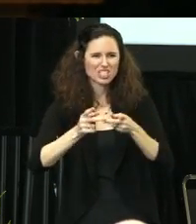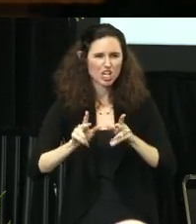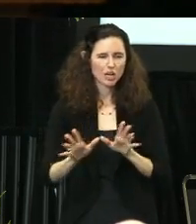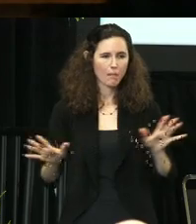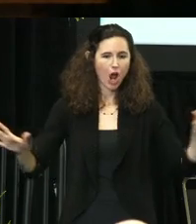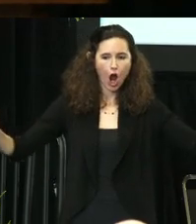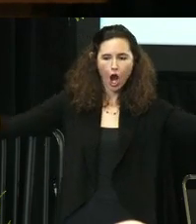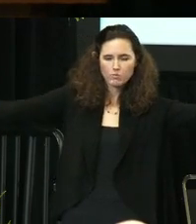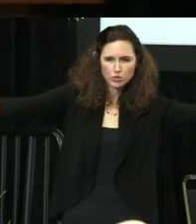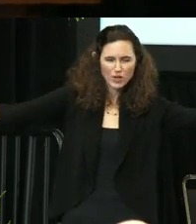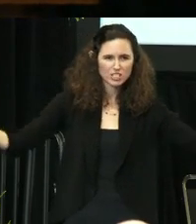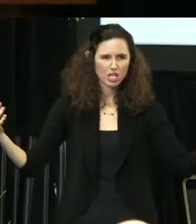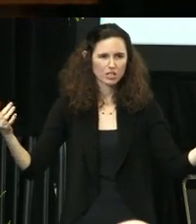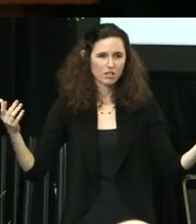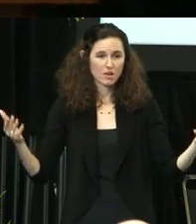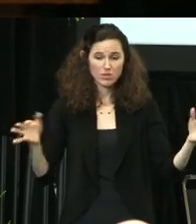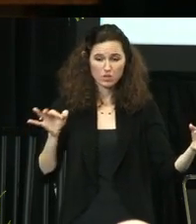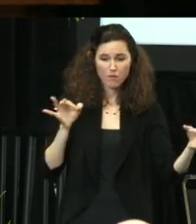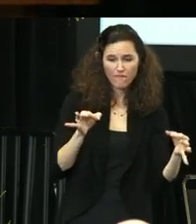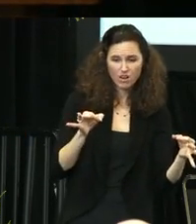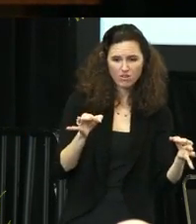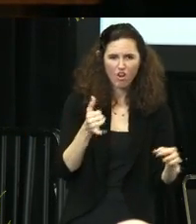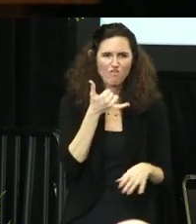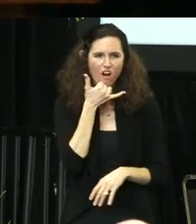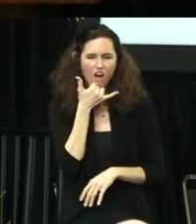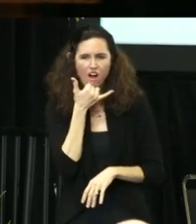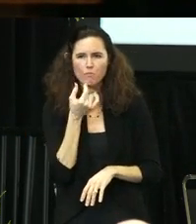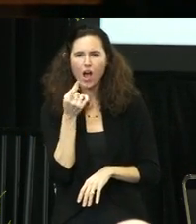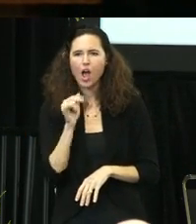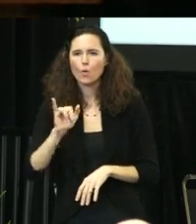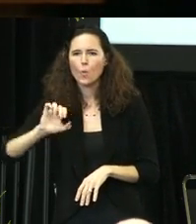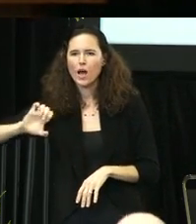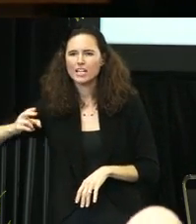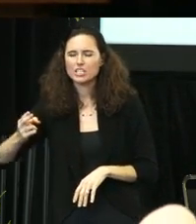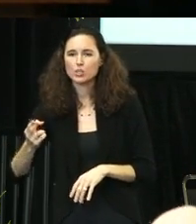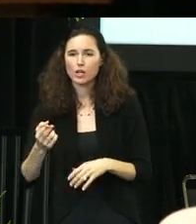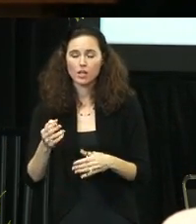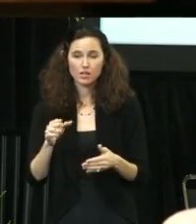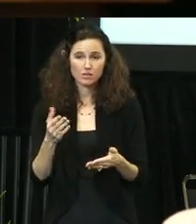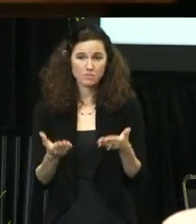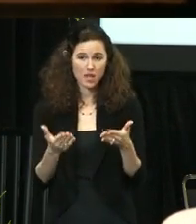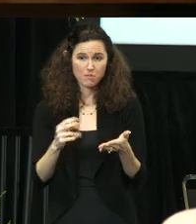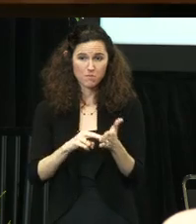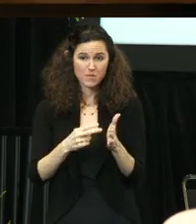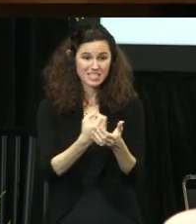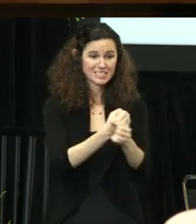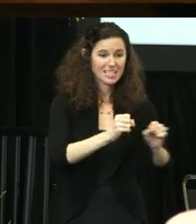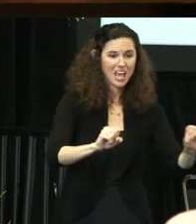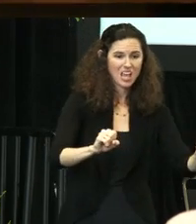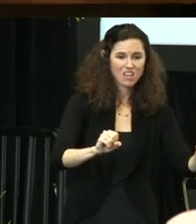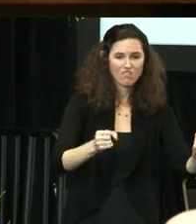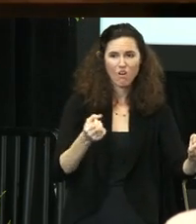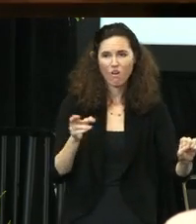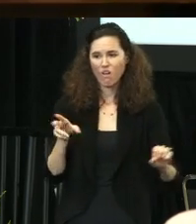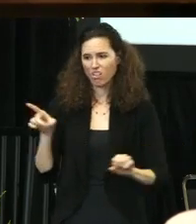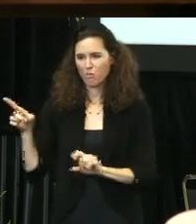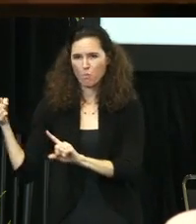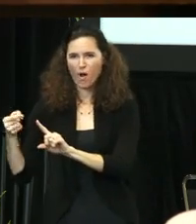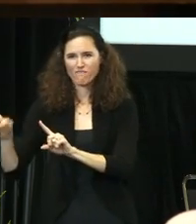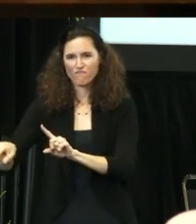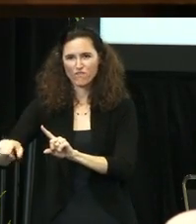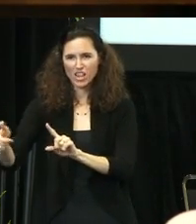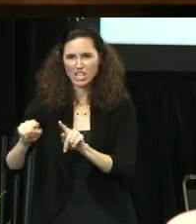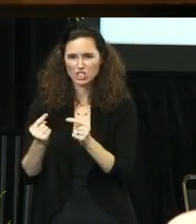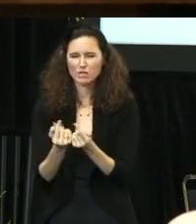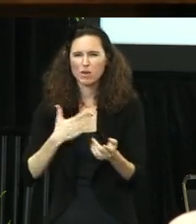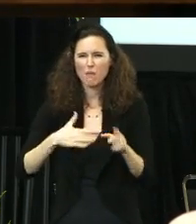was perfect or off by an inch, it would mean the difference between a save or a goal by the other team. My